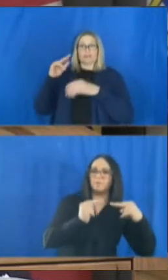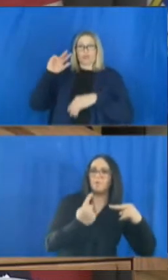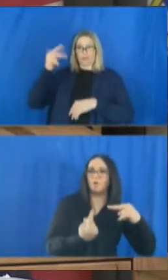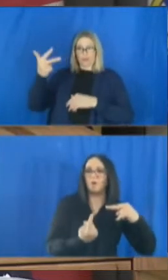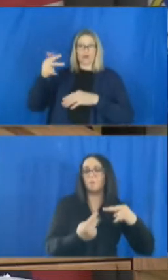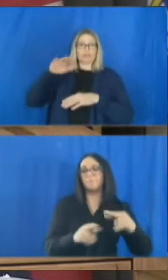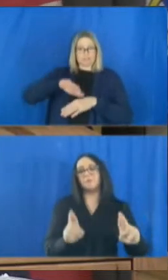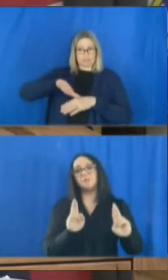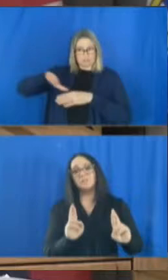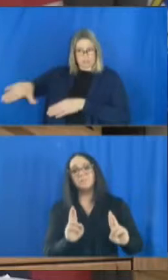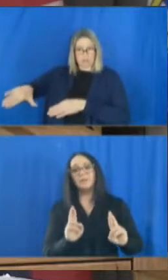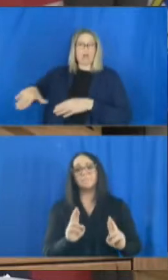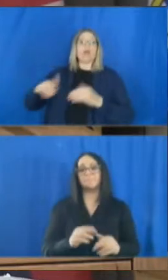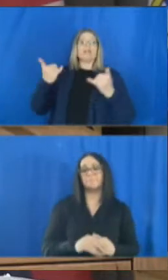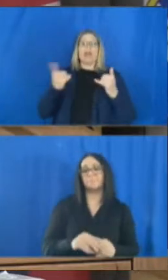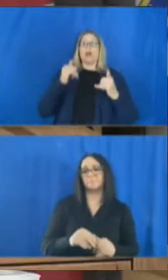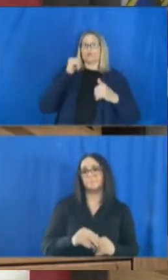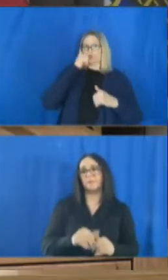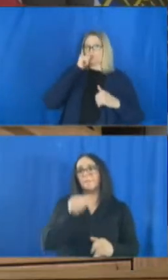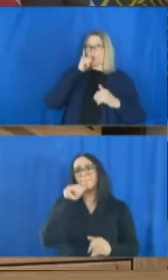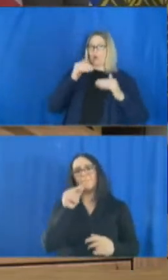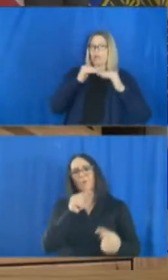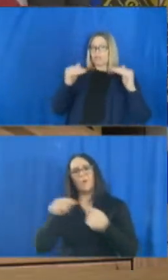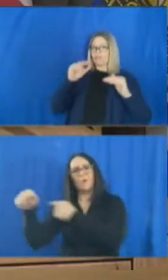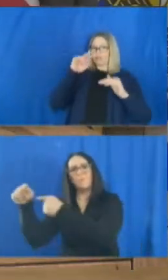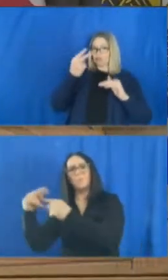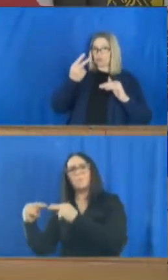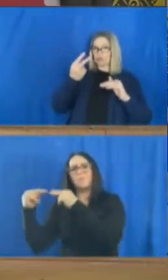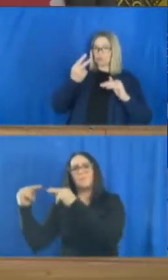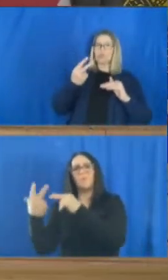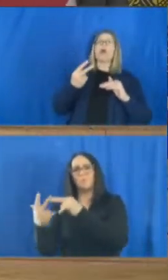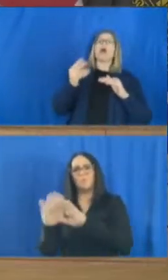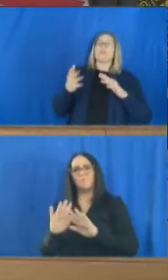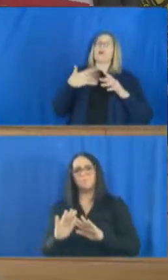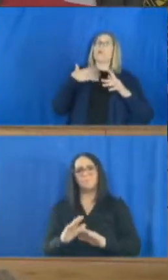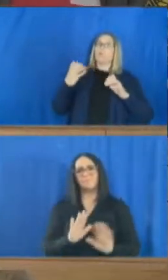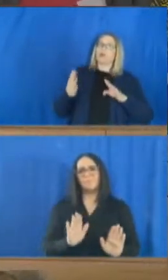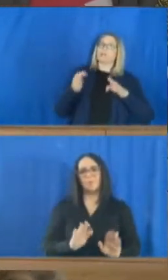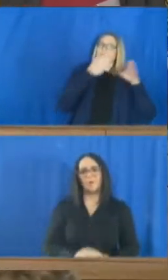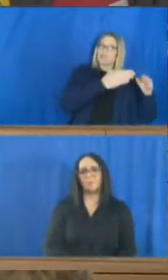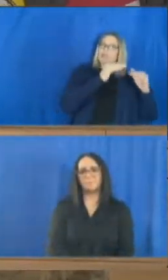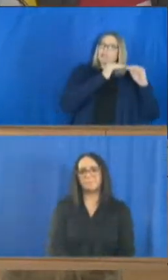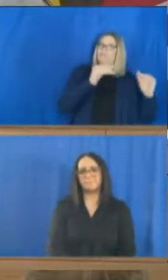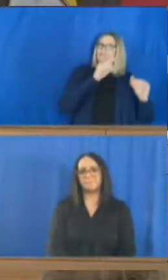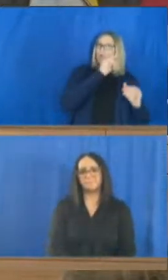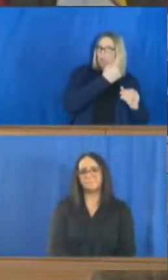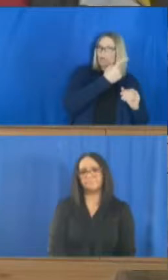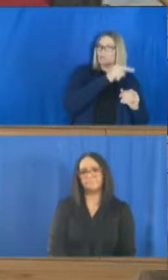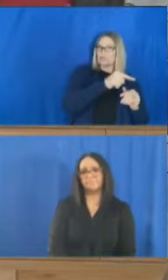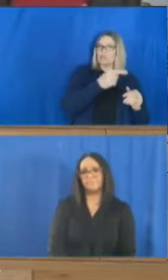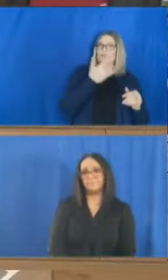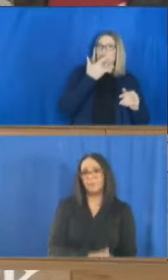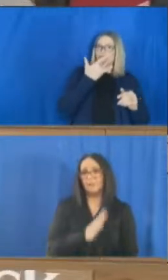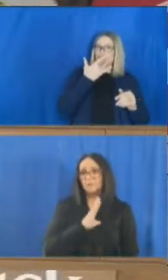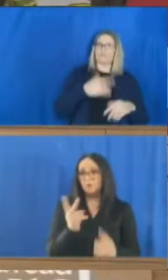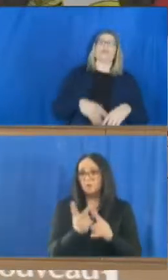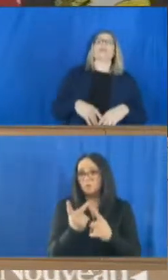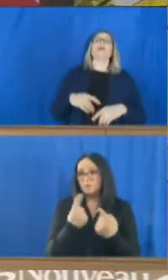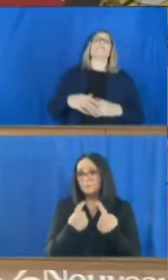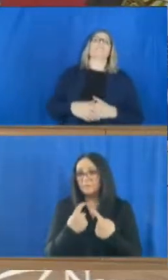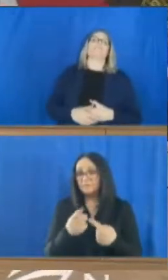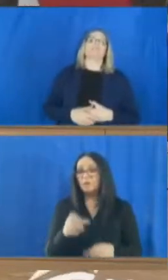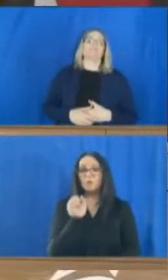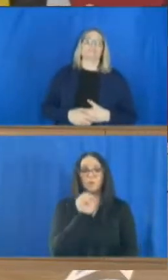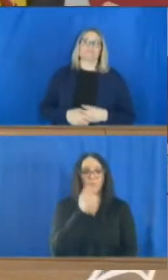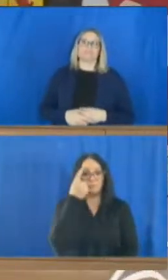dashboard about whether people die from Omicron or with Omicron, but from something else. We're told the infection is more mild for vaccinated people,